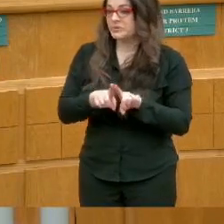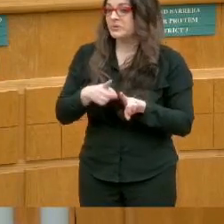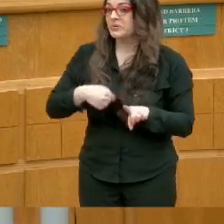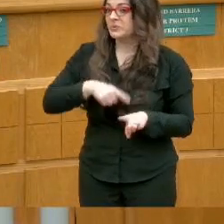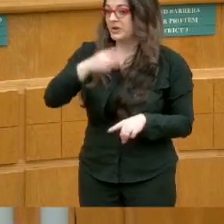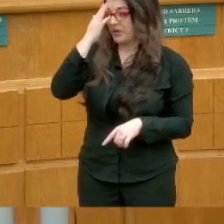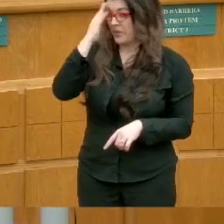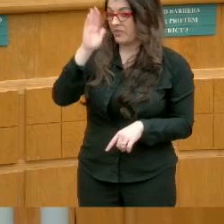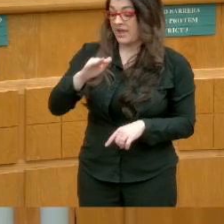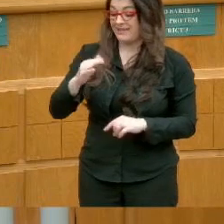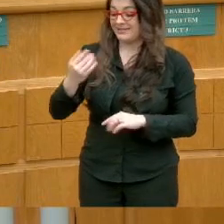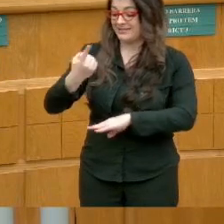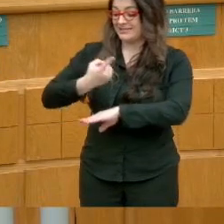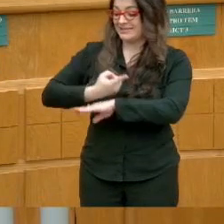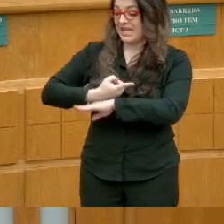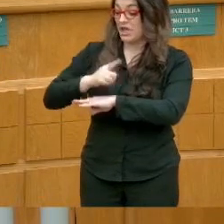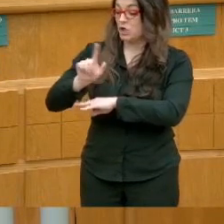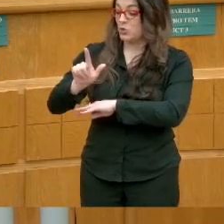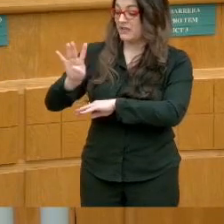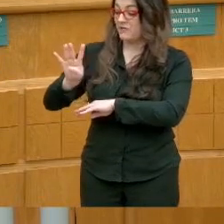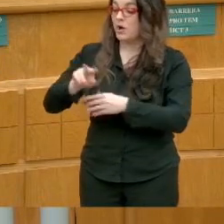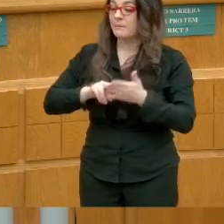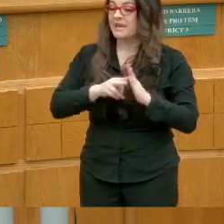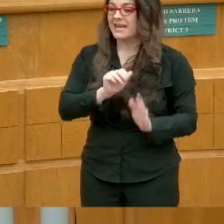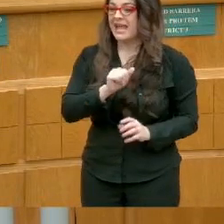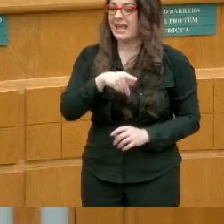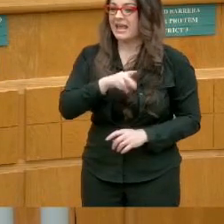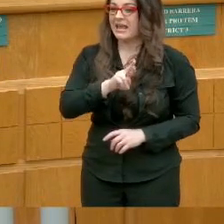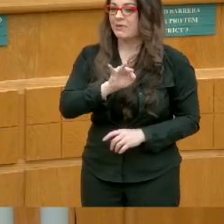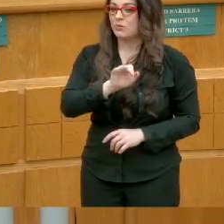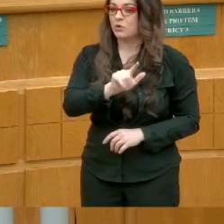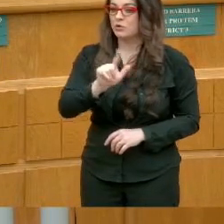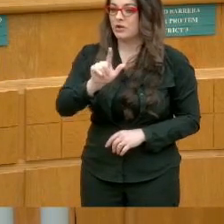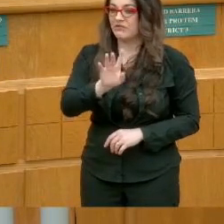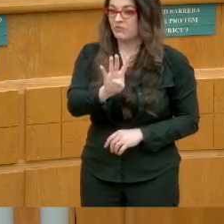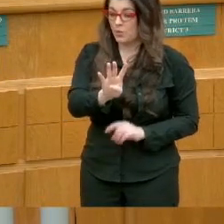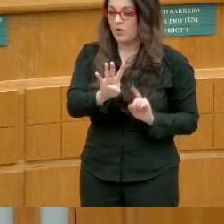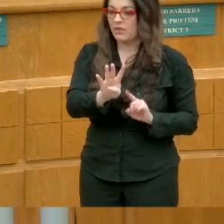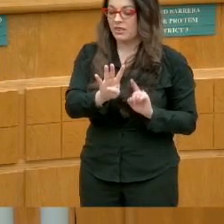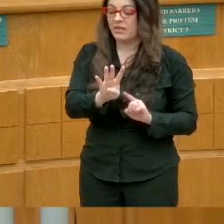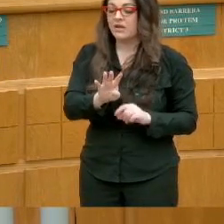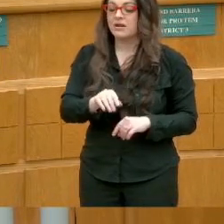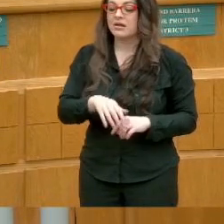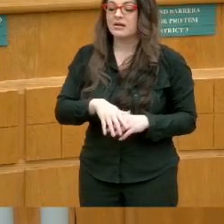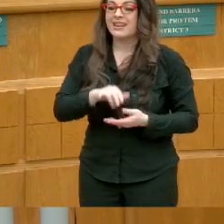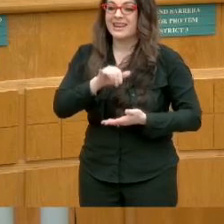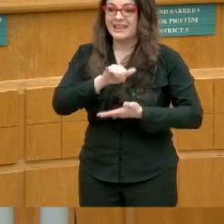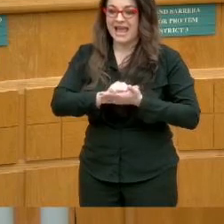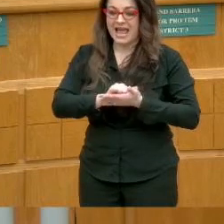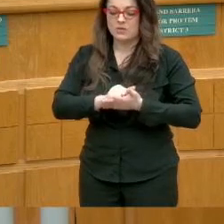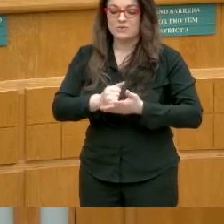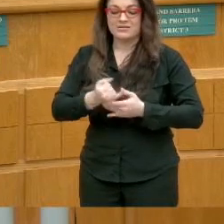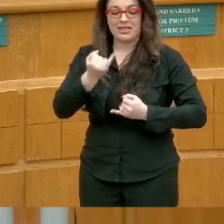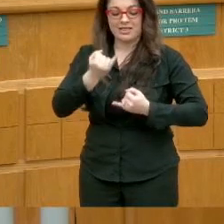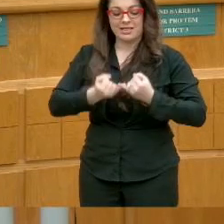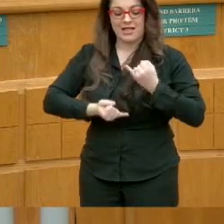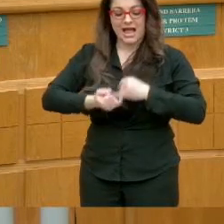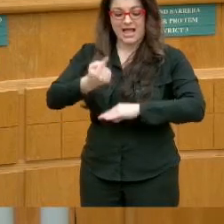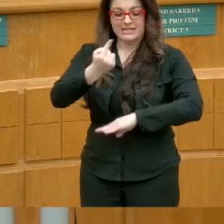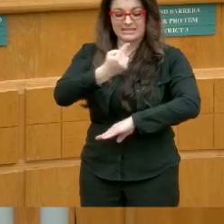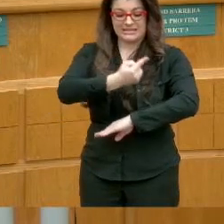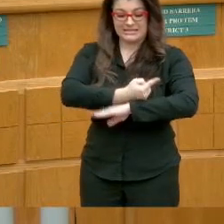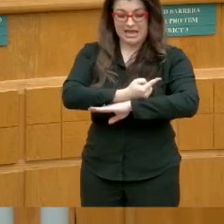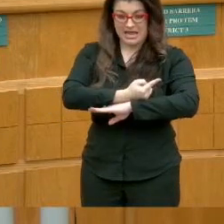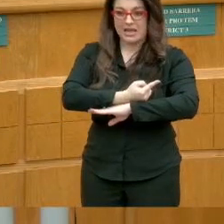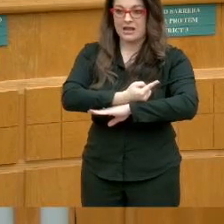day 24, which was April the 24th, was the last time the individual had come in contact with a resident. So if you look at 2